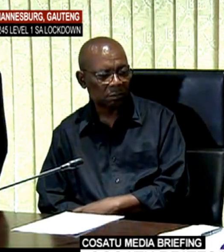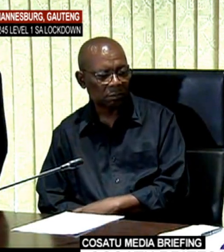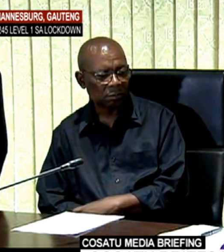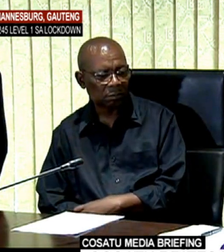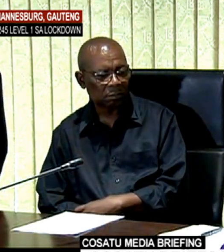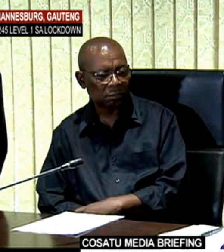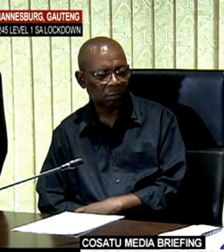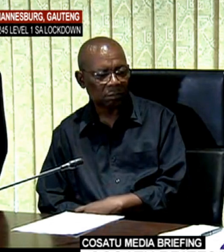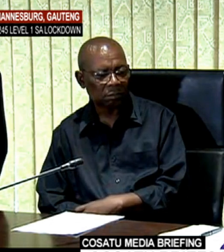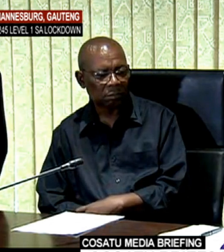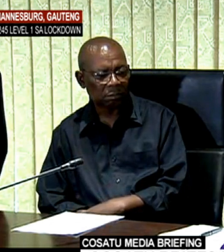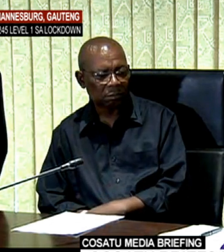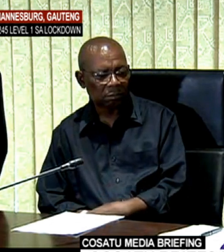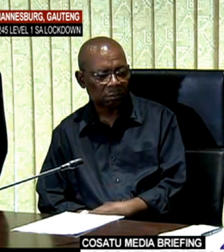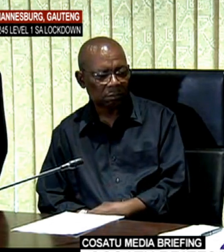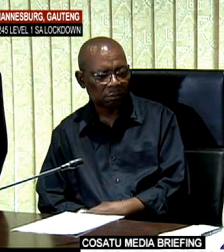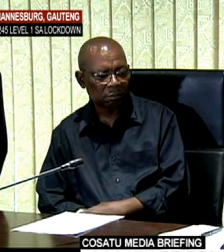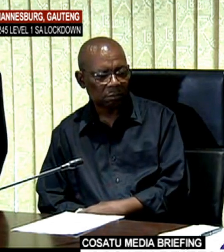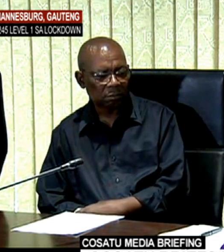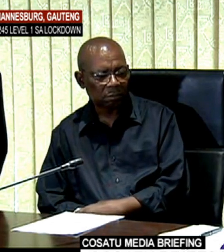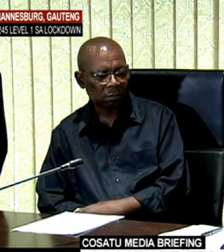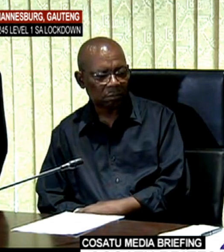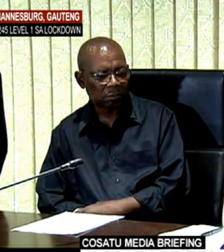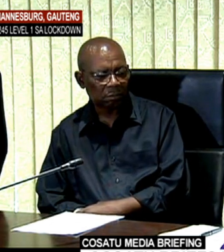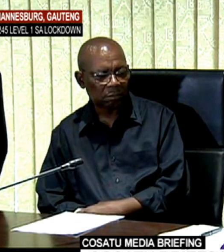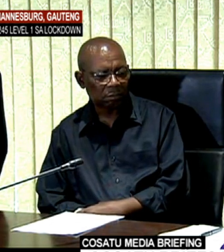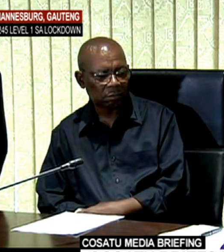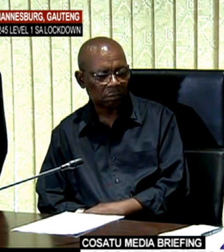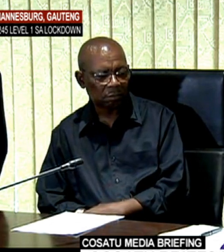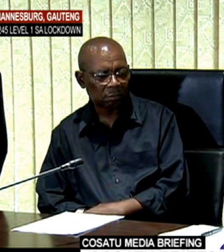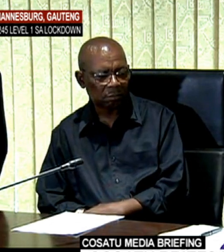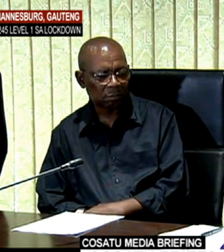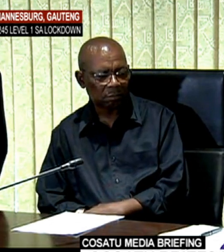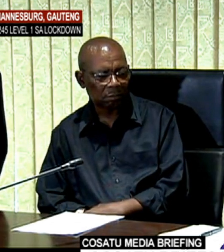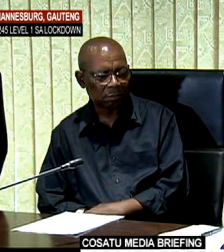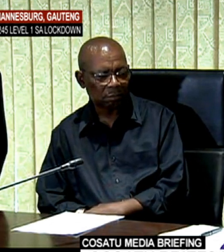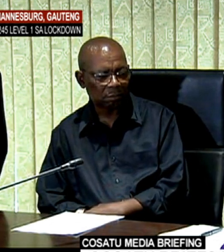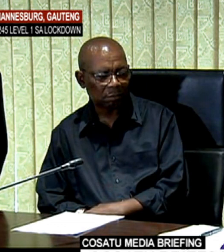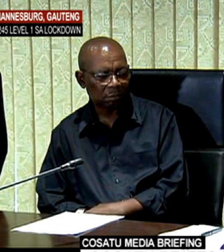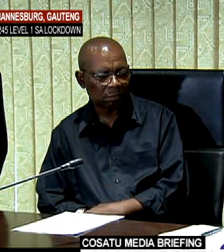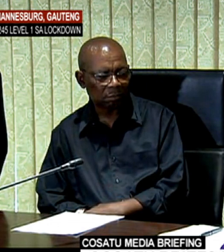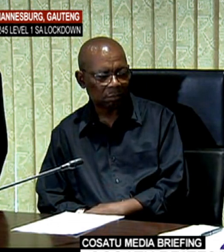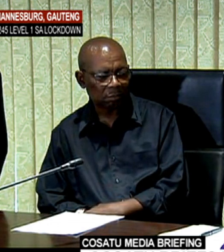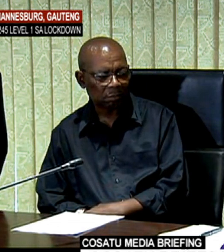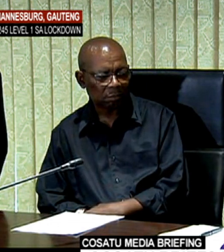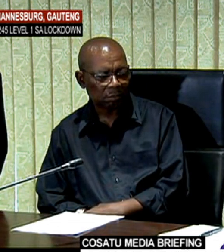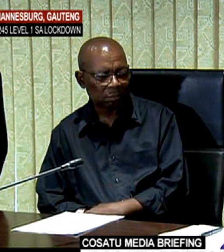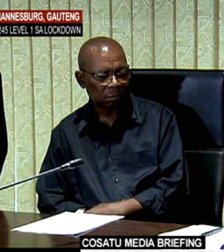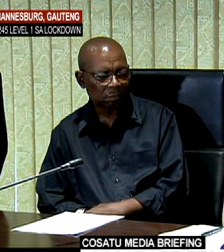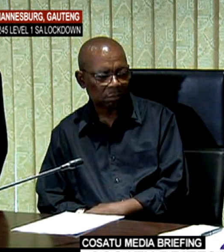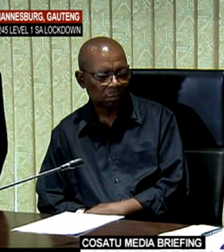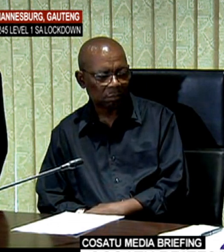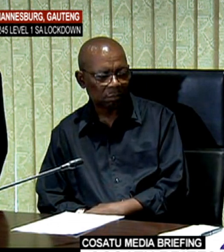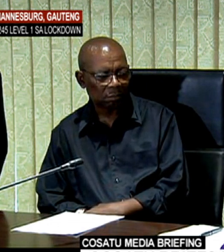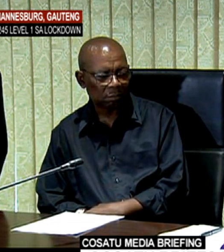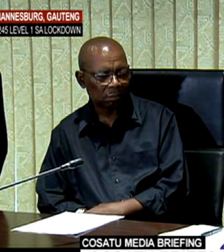in the process of engaging the Department of Women and Children in the presidency around the